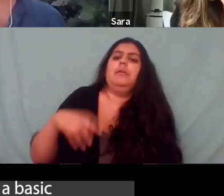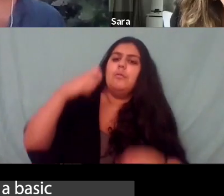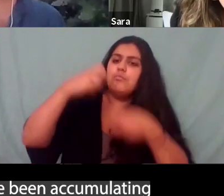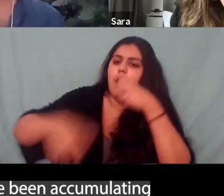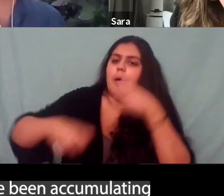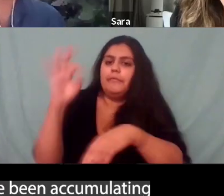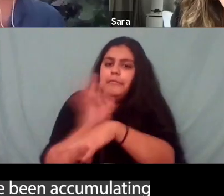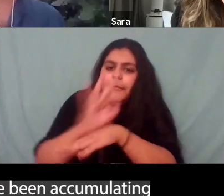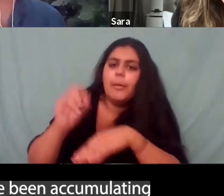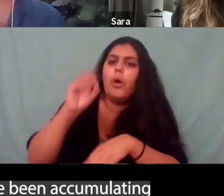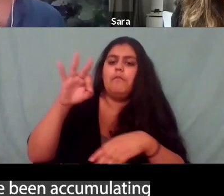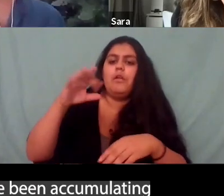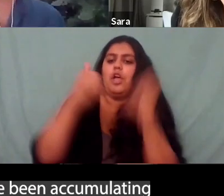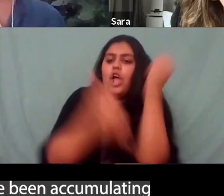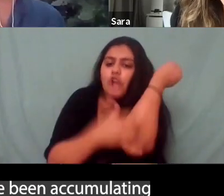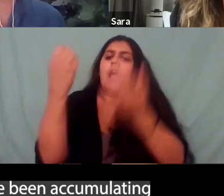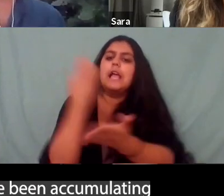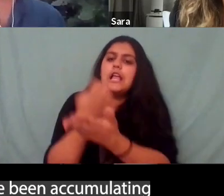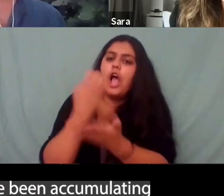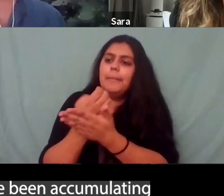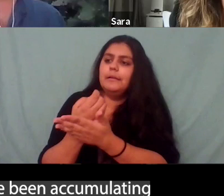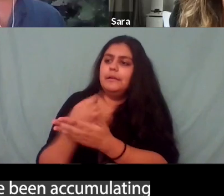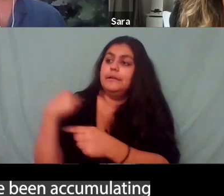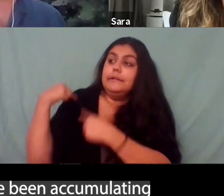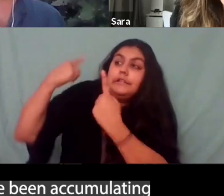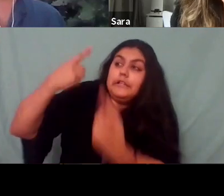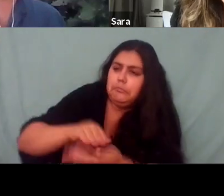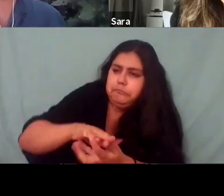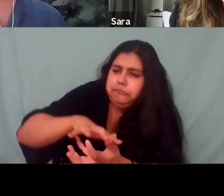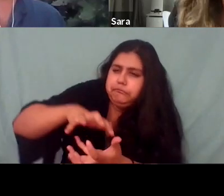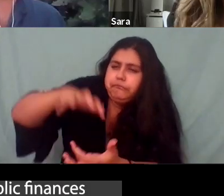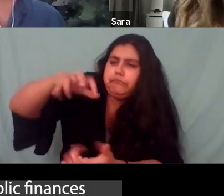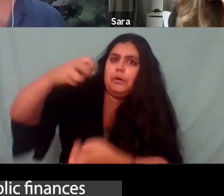our country and our economy have been accumulating since the end of the war.